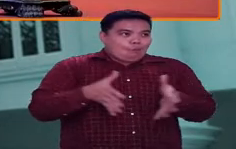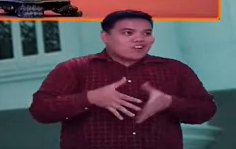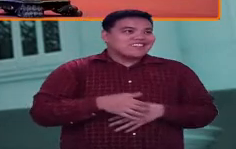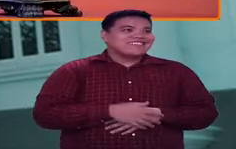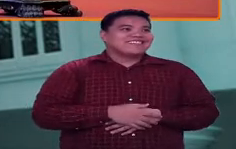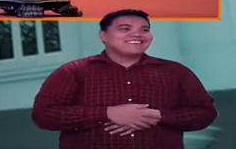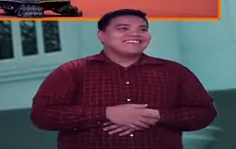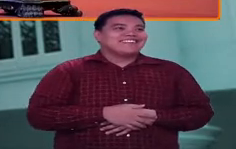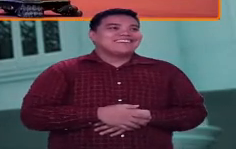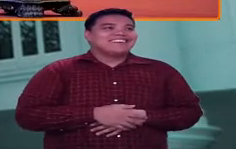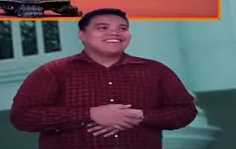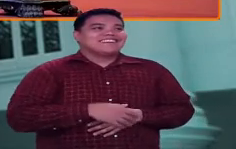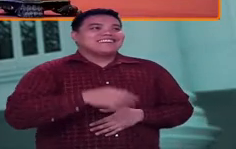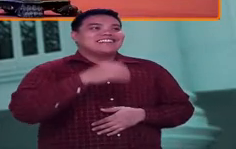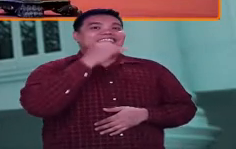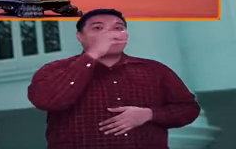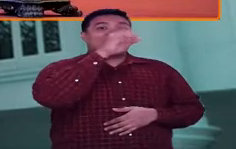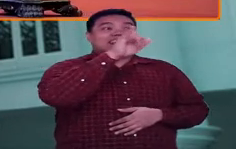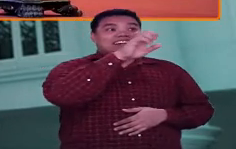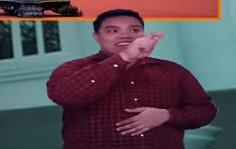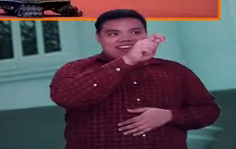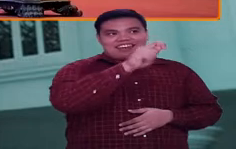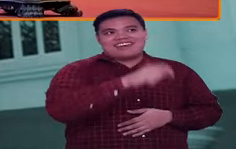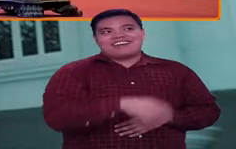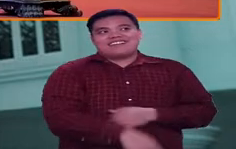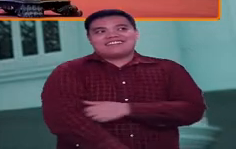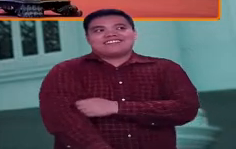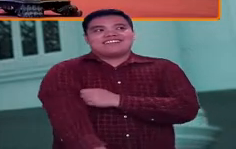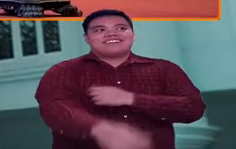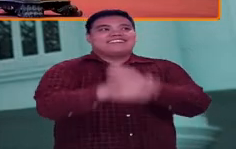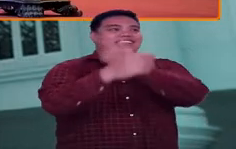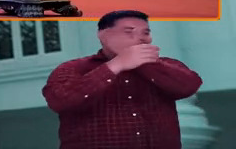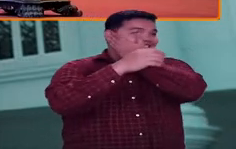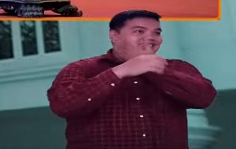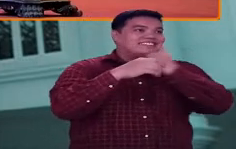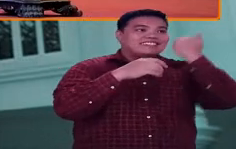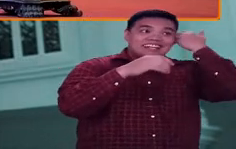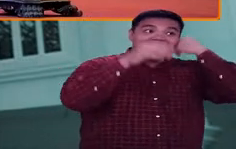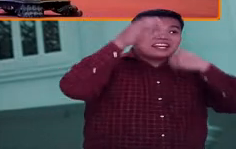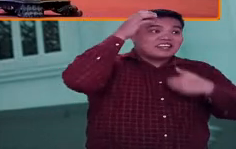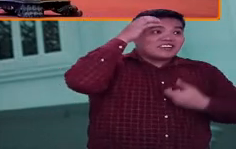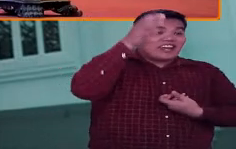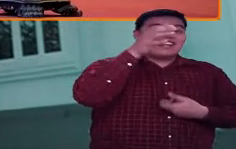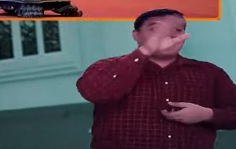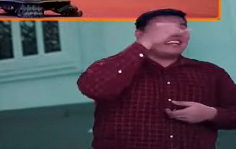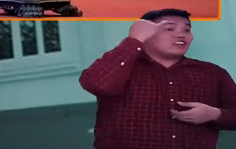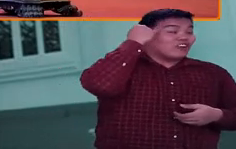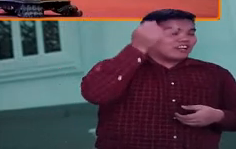number four. Sacrificial giving. Wow.